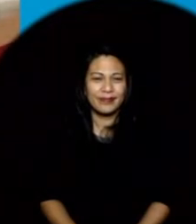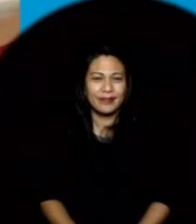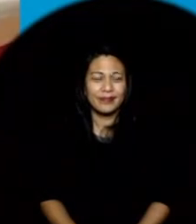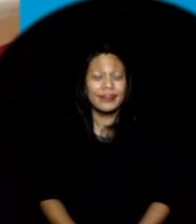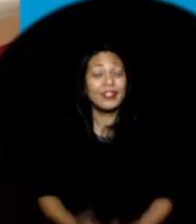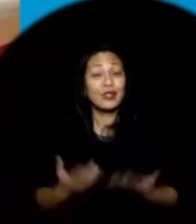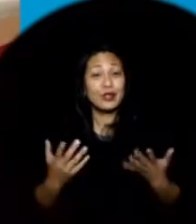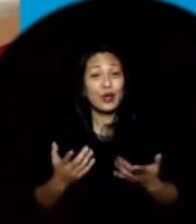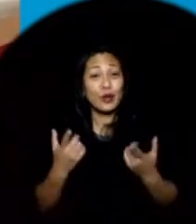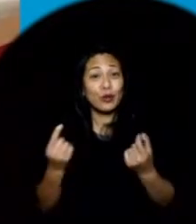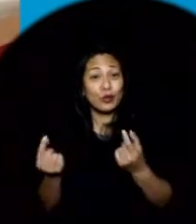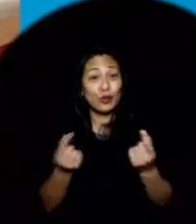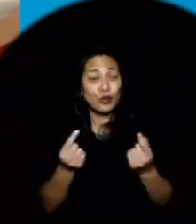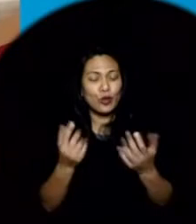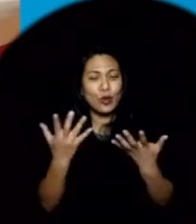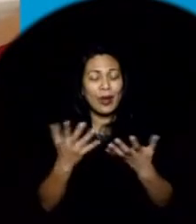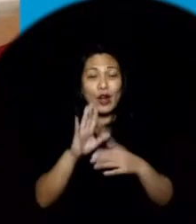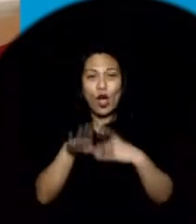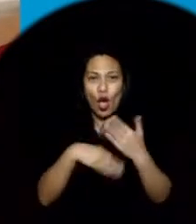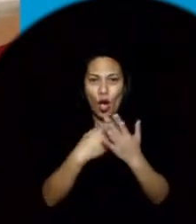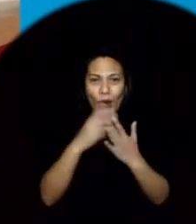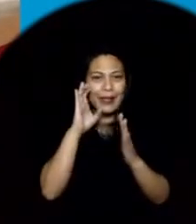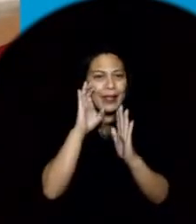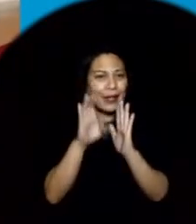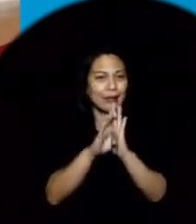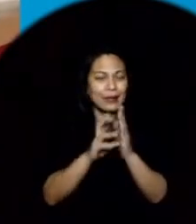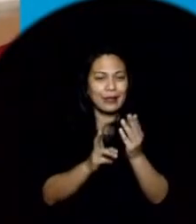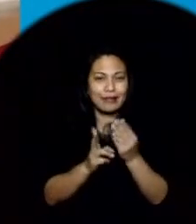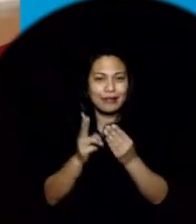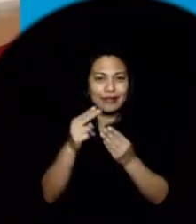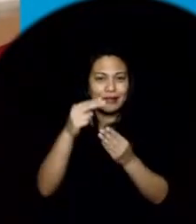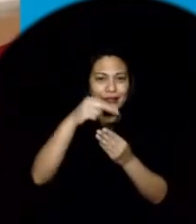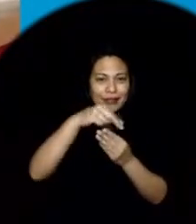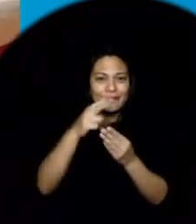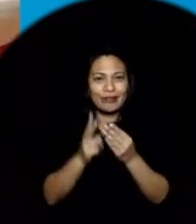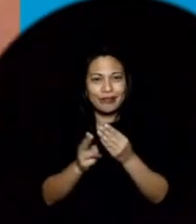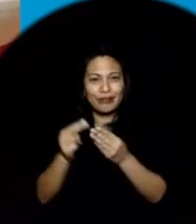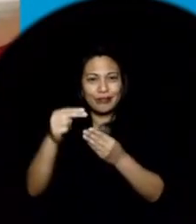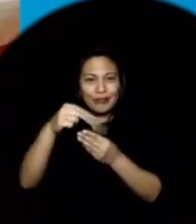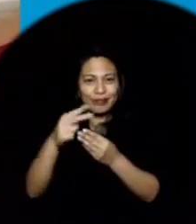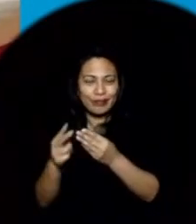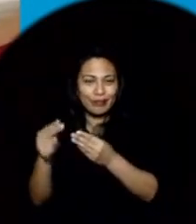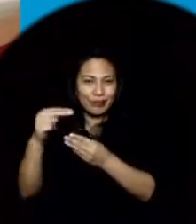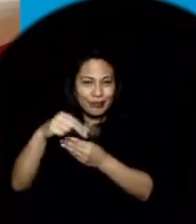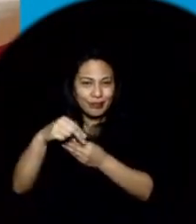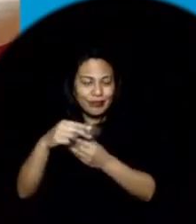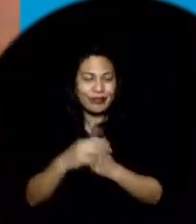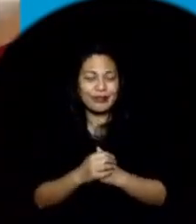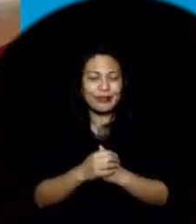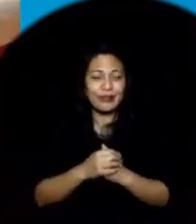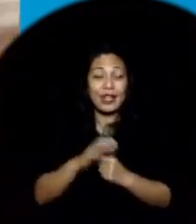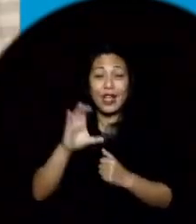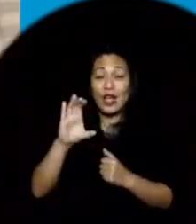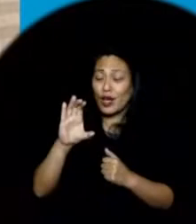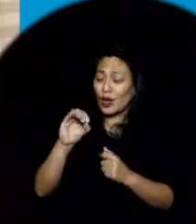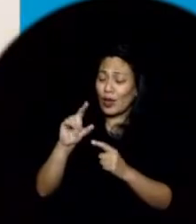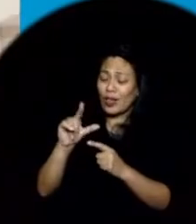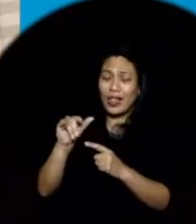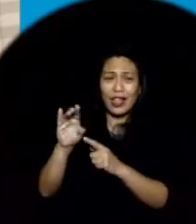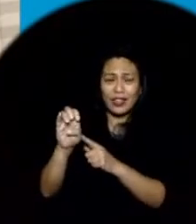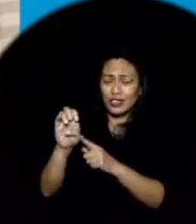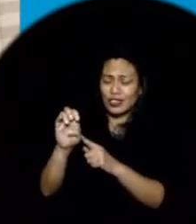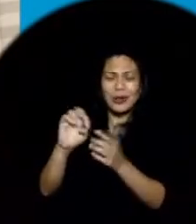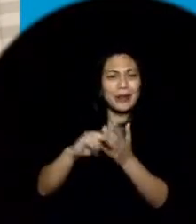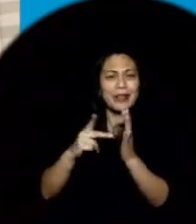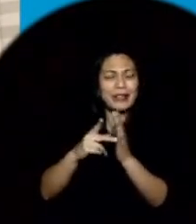One of the first things we do is we cut all of our images. Basically, collage is